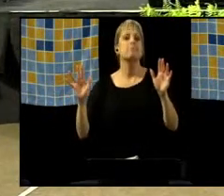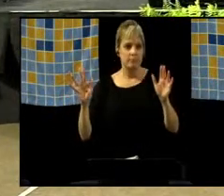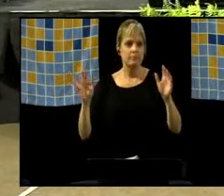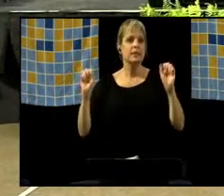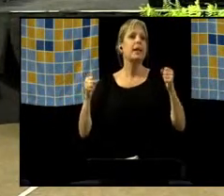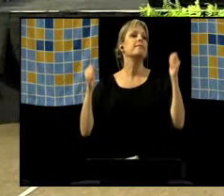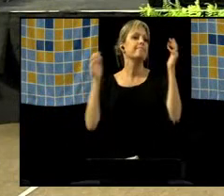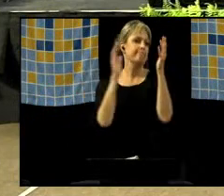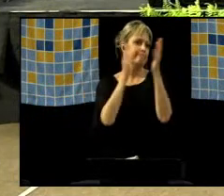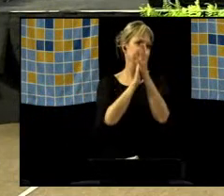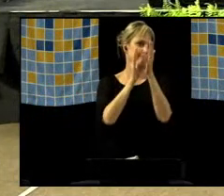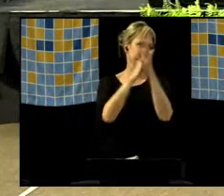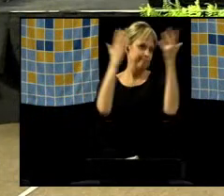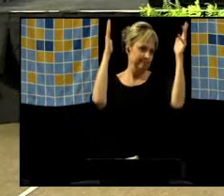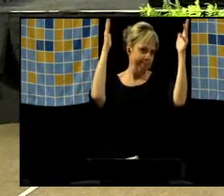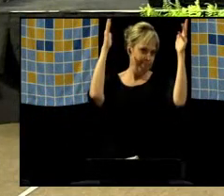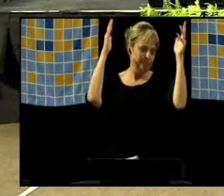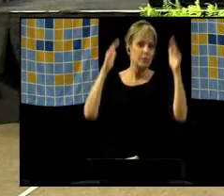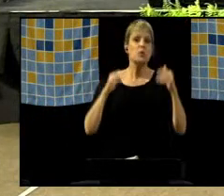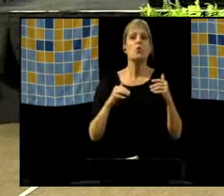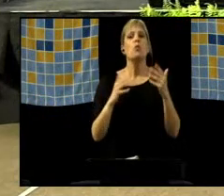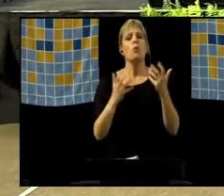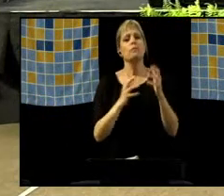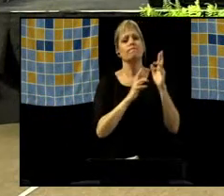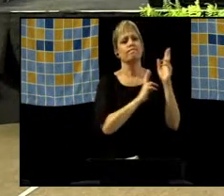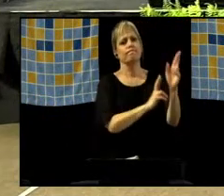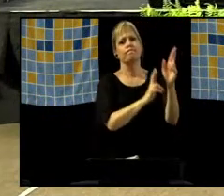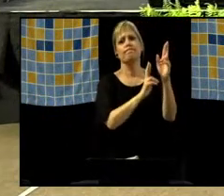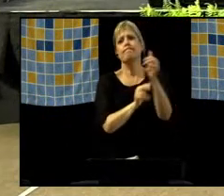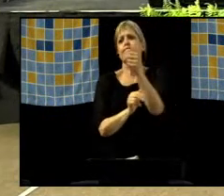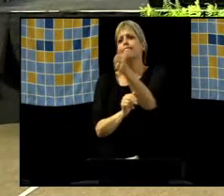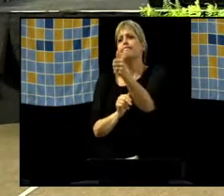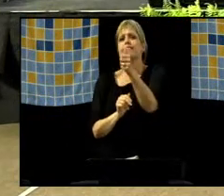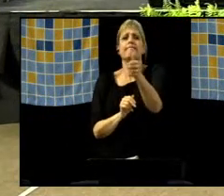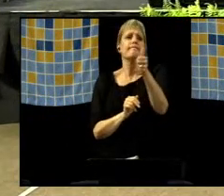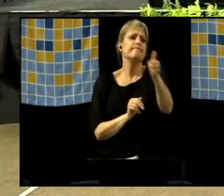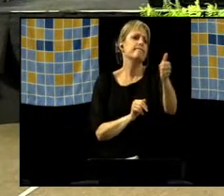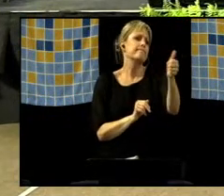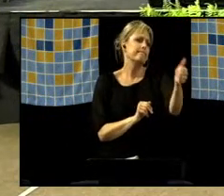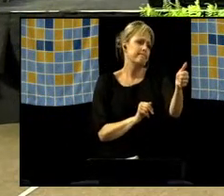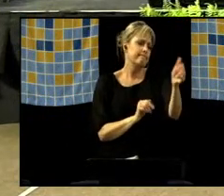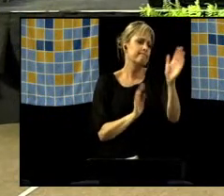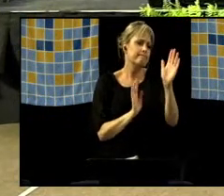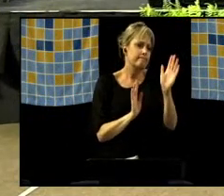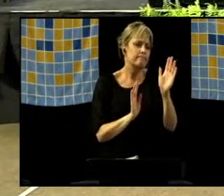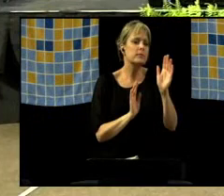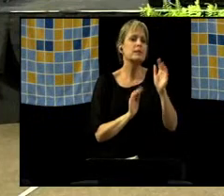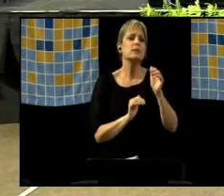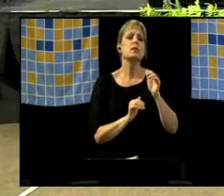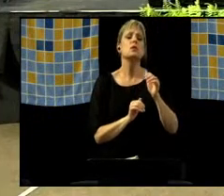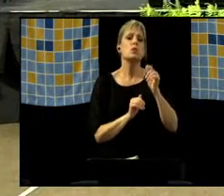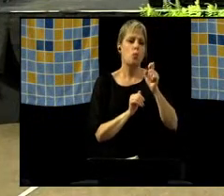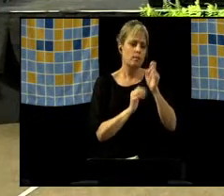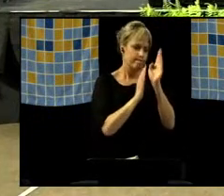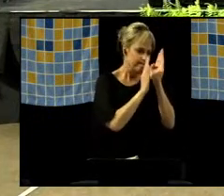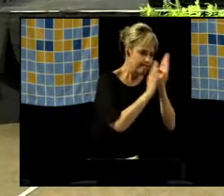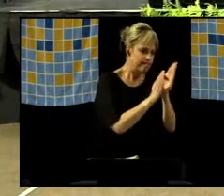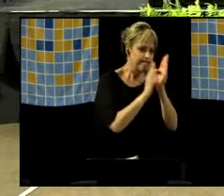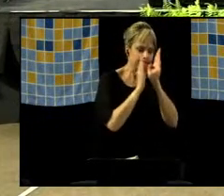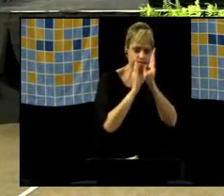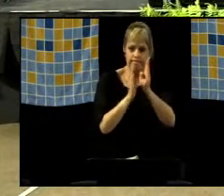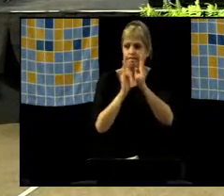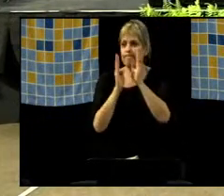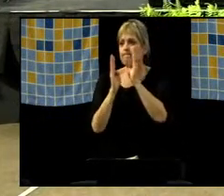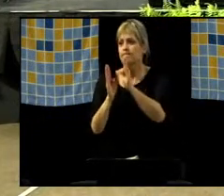these requests preserves the dignity of this ceremony and shows respect for each of the graduates, all of whom deserve due attention